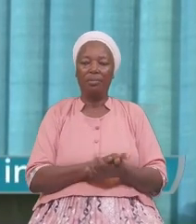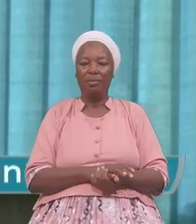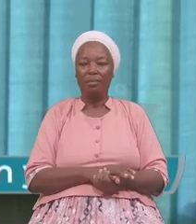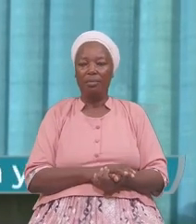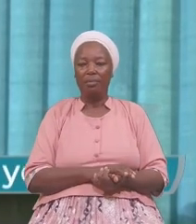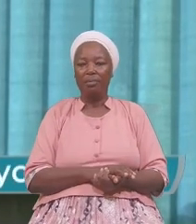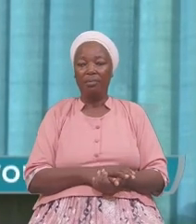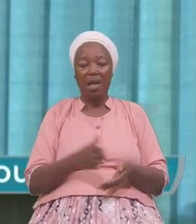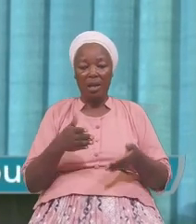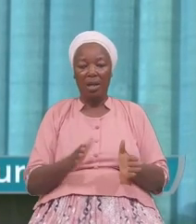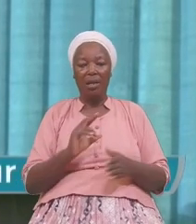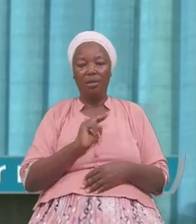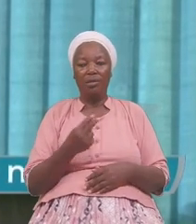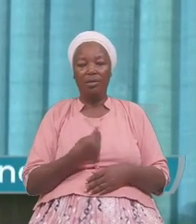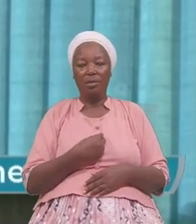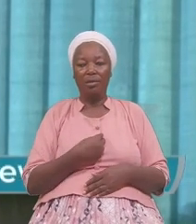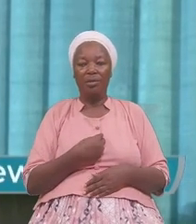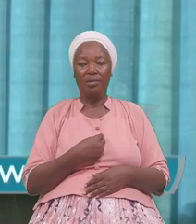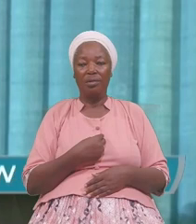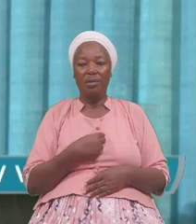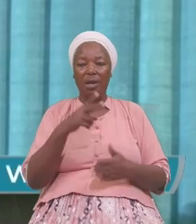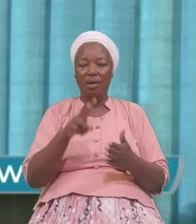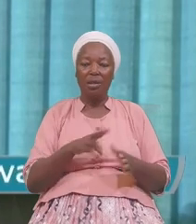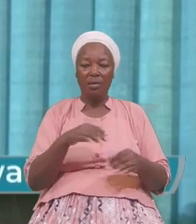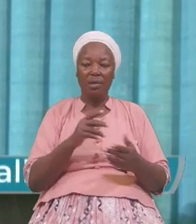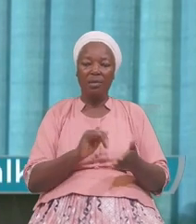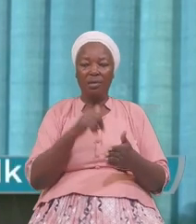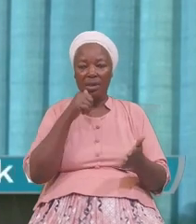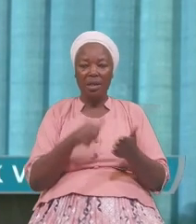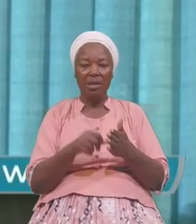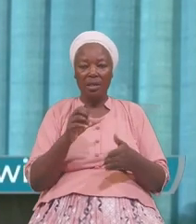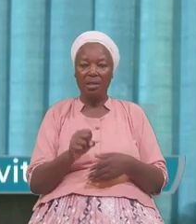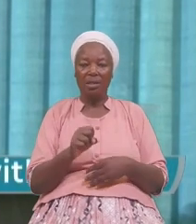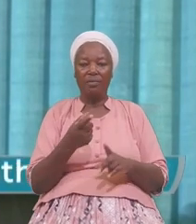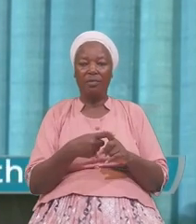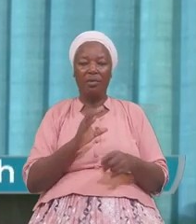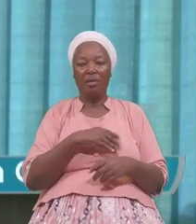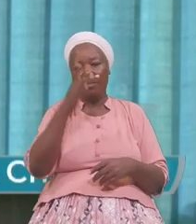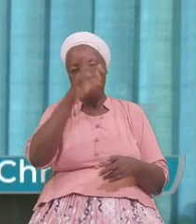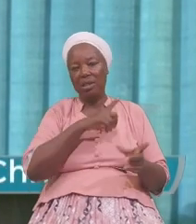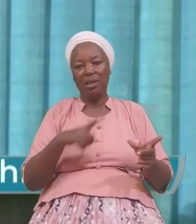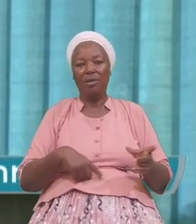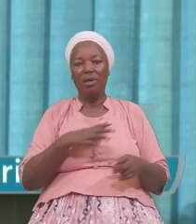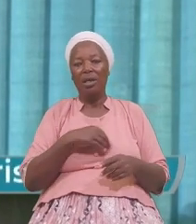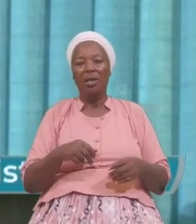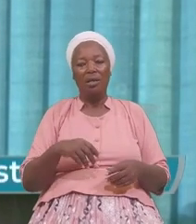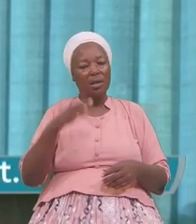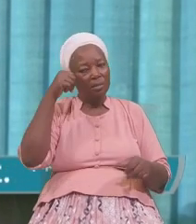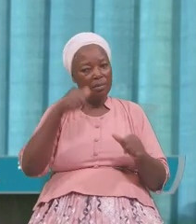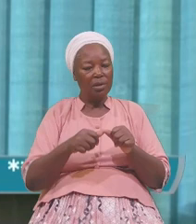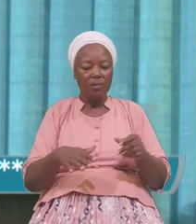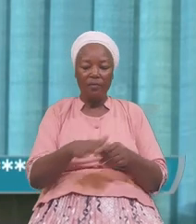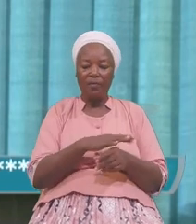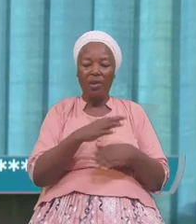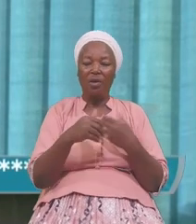Let's fill the slip in block letters. Remember to fill in all the details.